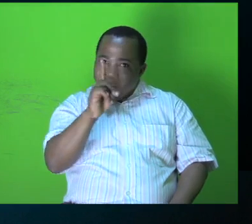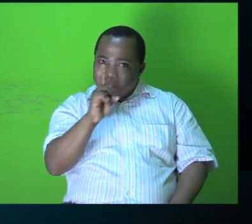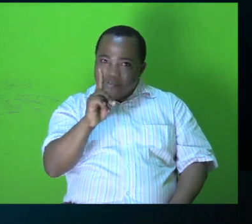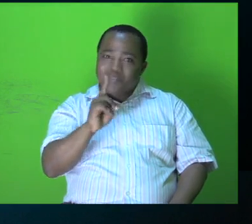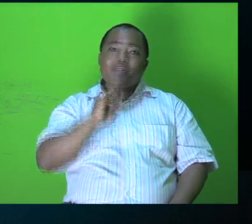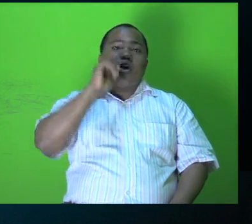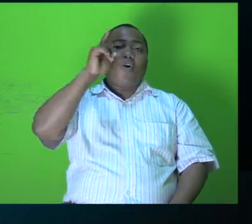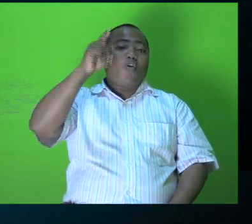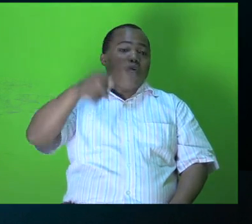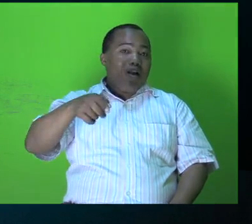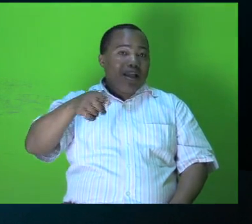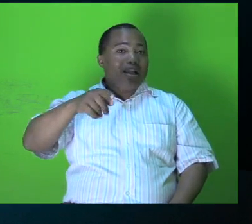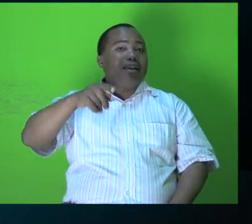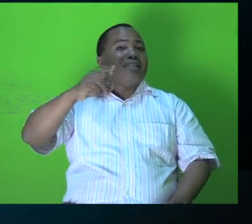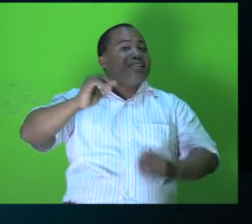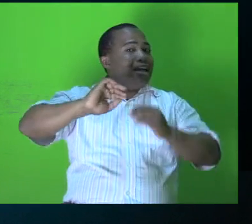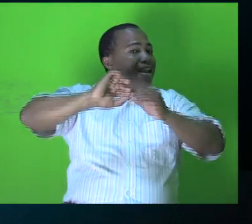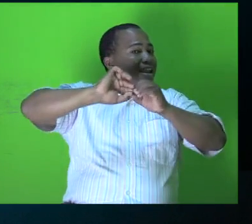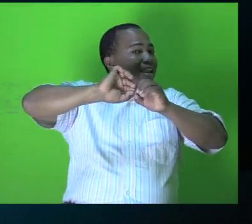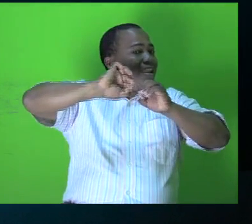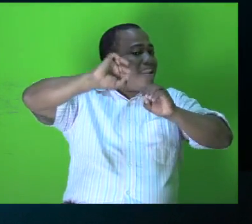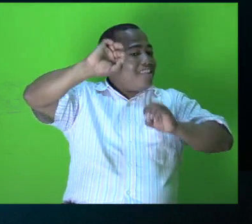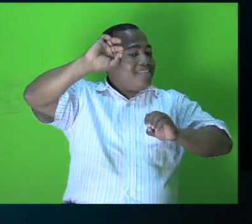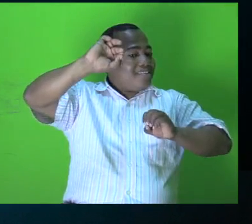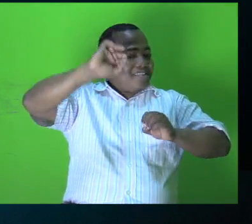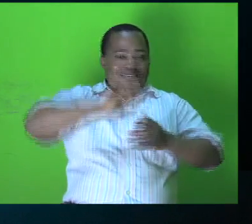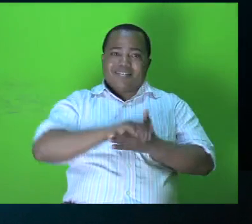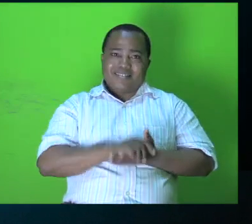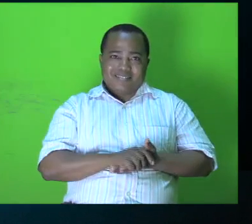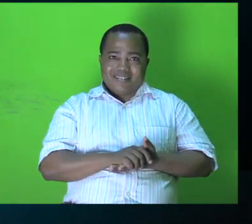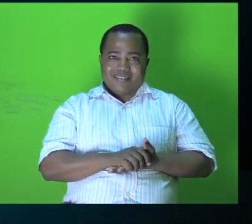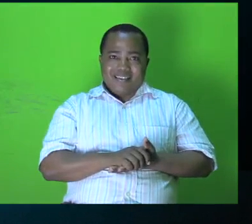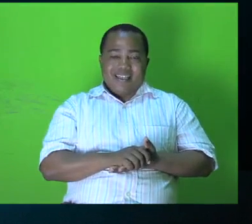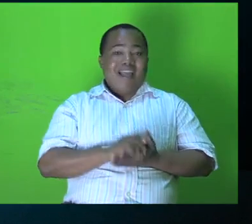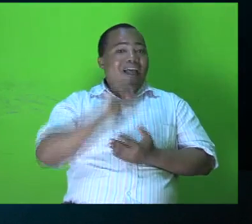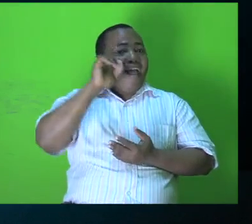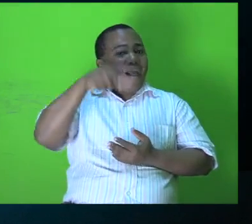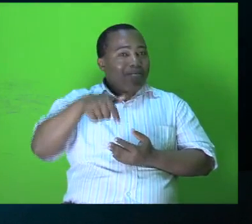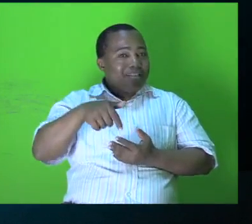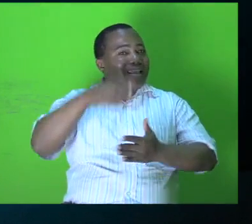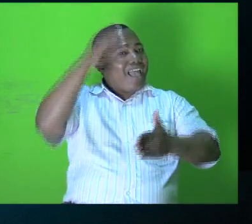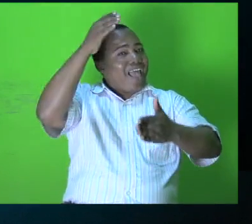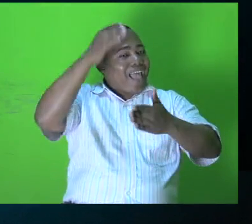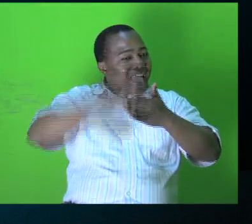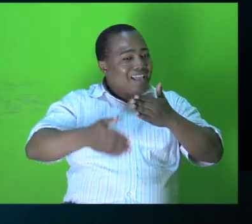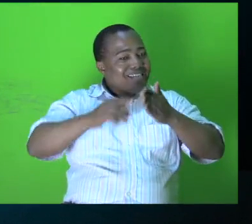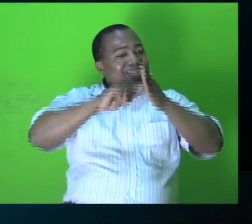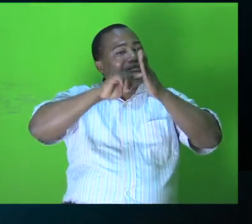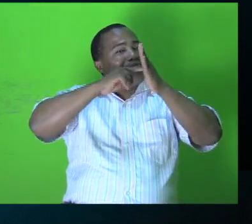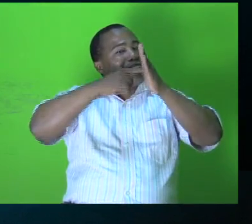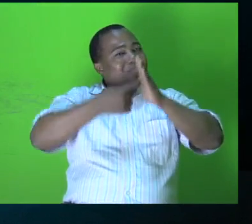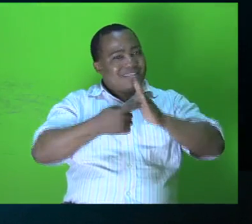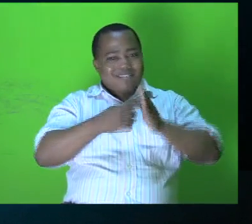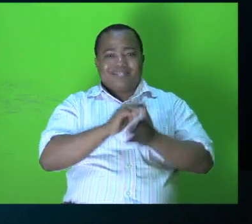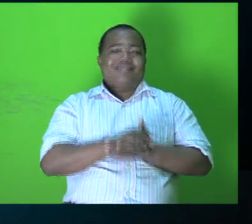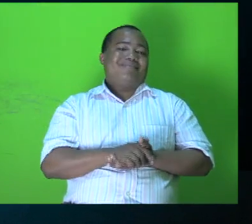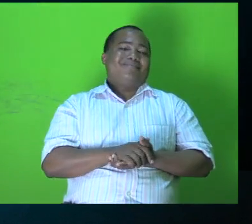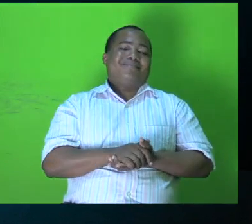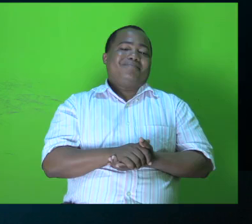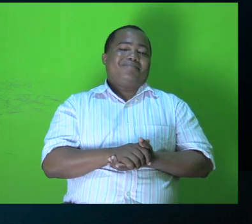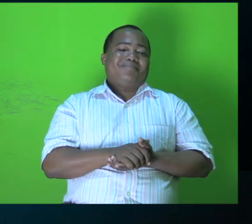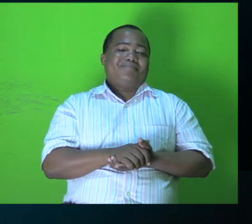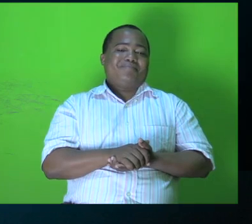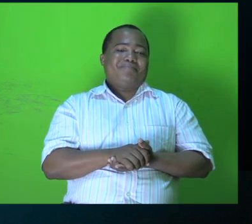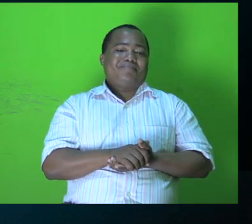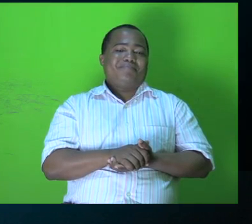reach their destination. I mean, the ending points.